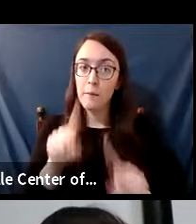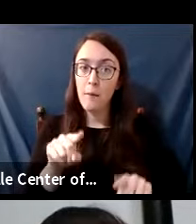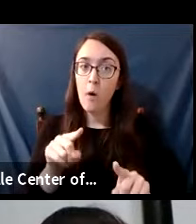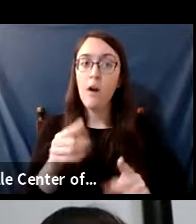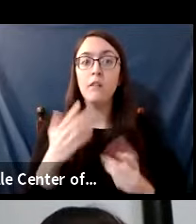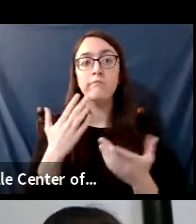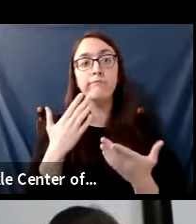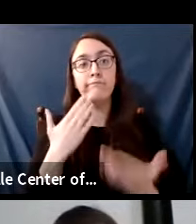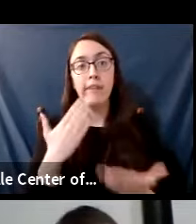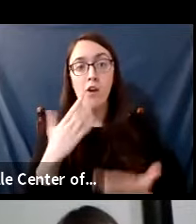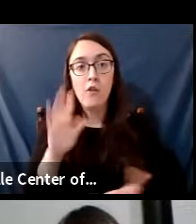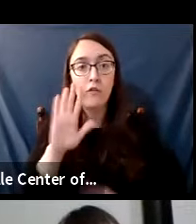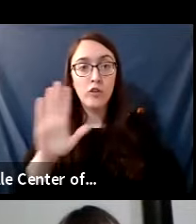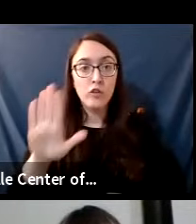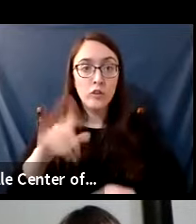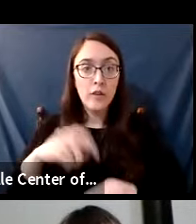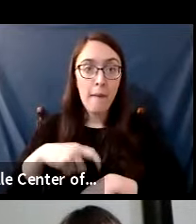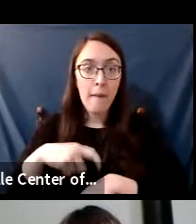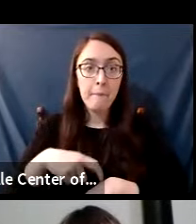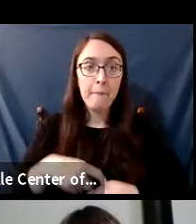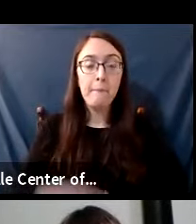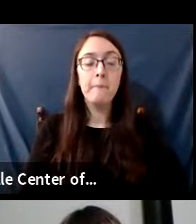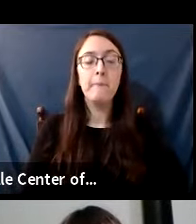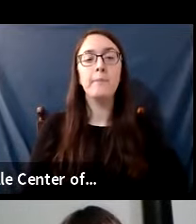sharing your time with us.